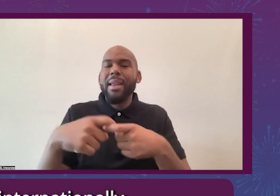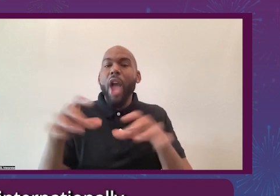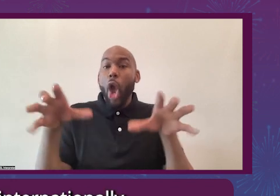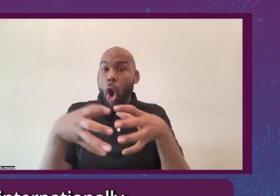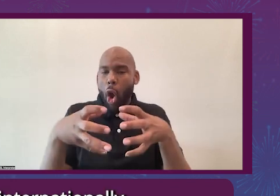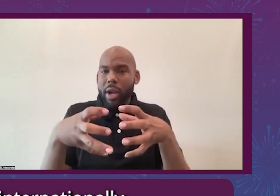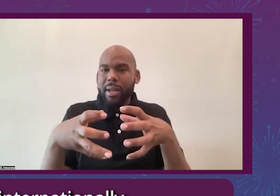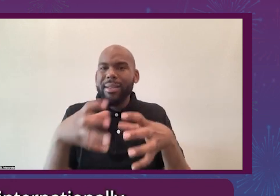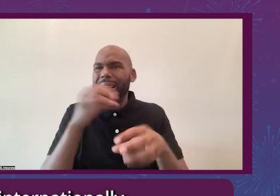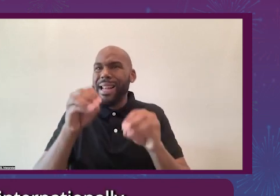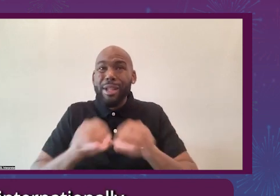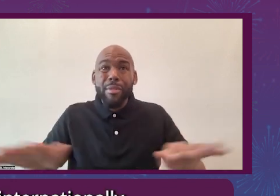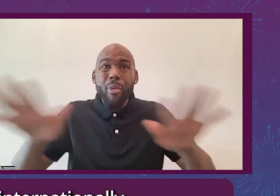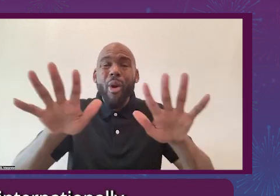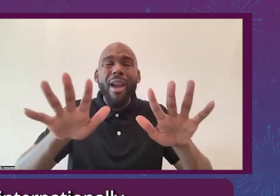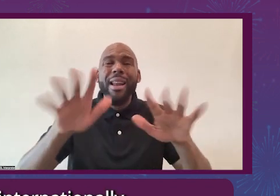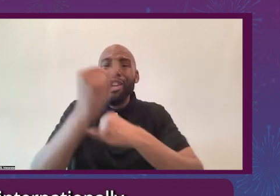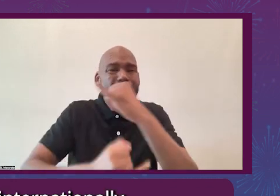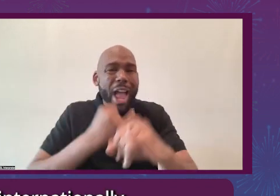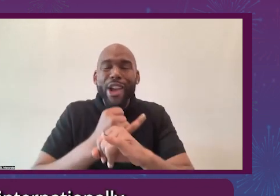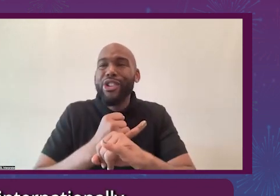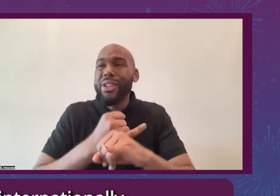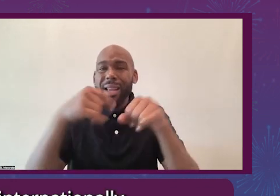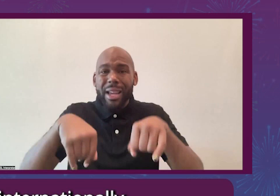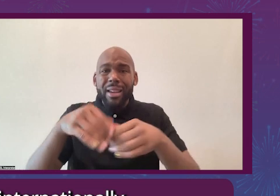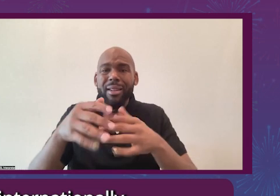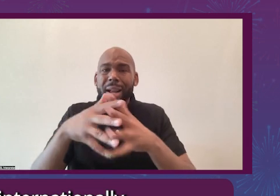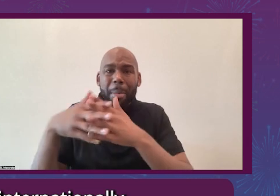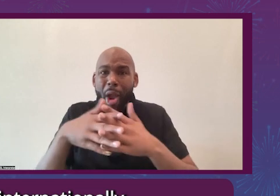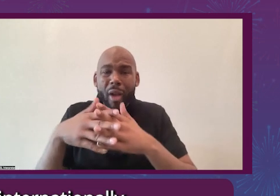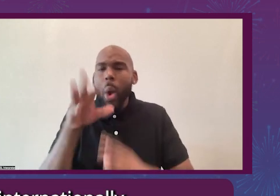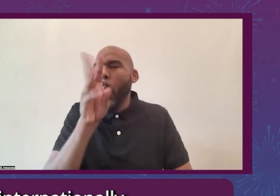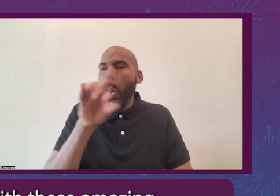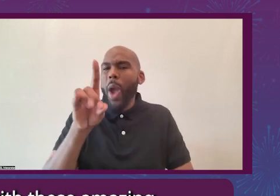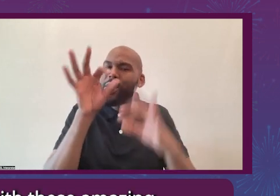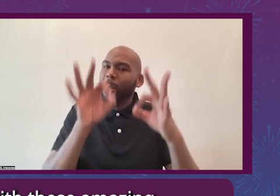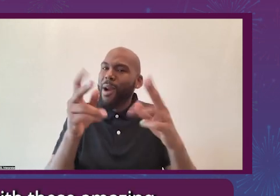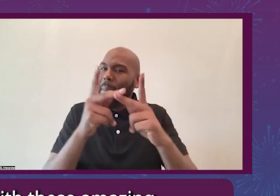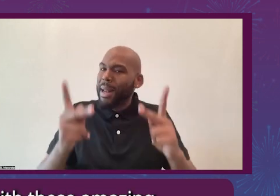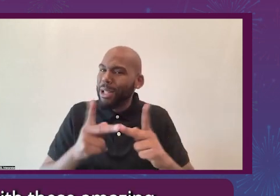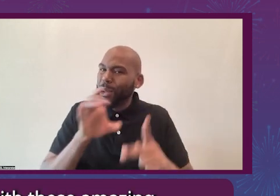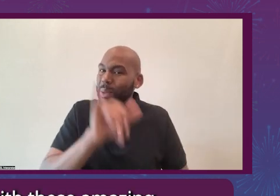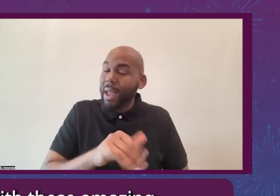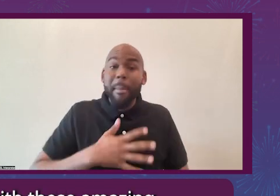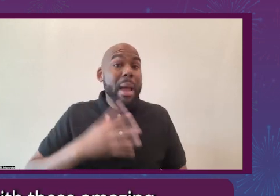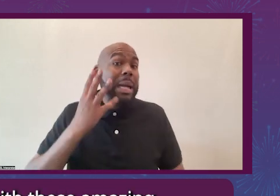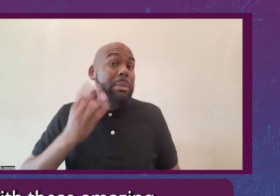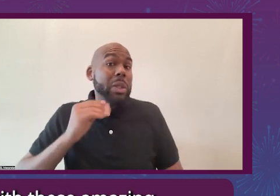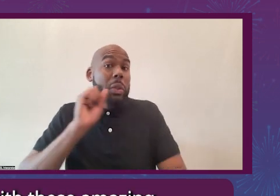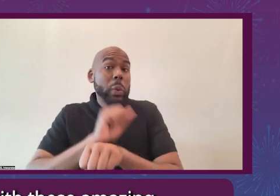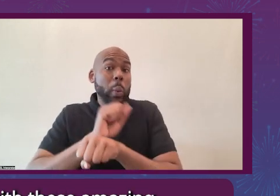and diversity across realms and internationally, and WID was the perfect place to do that. My experience on the board working